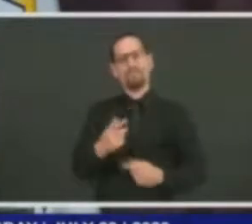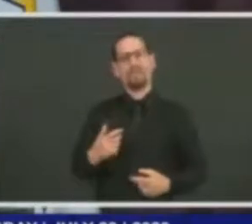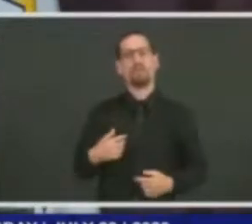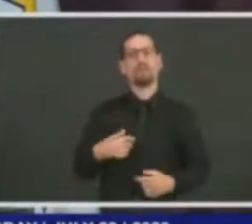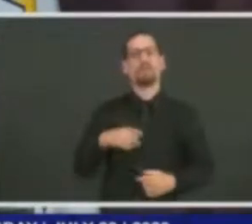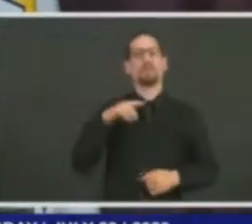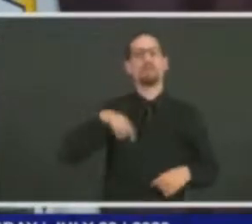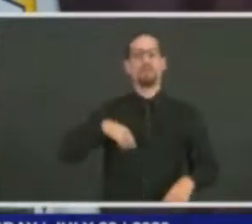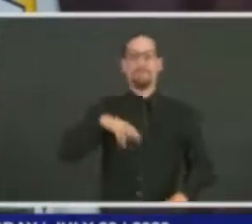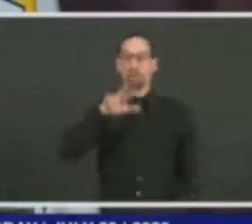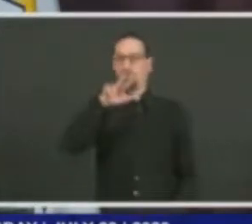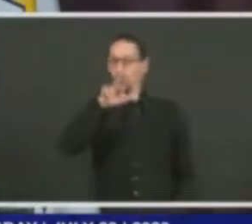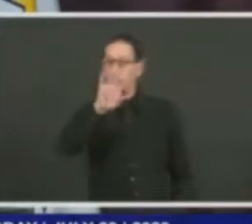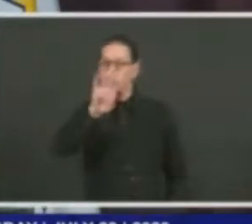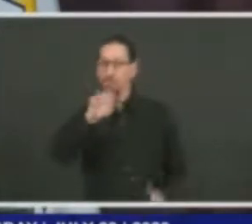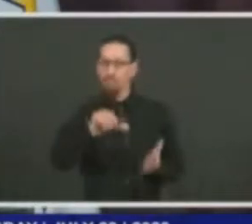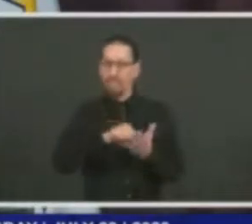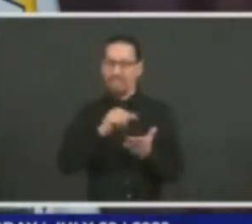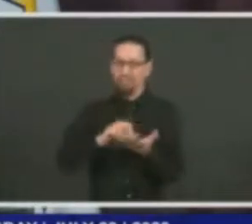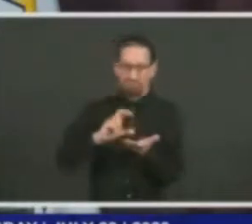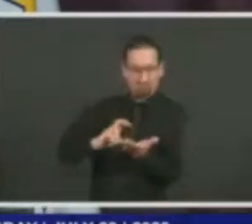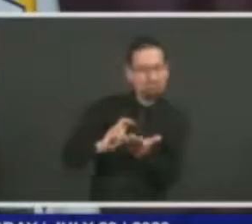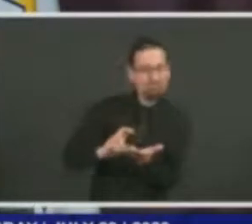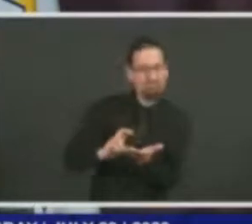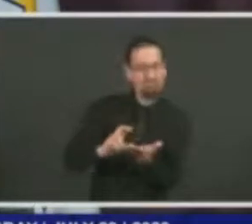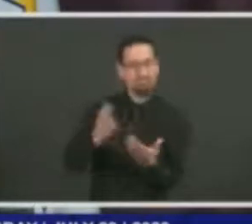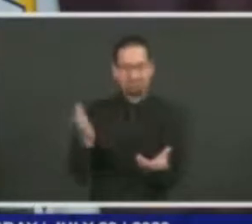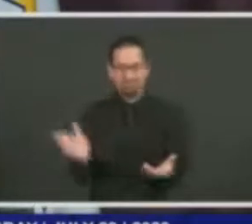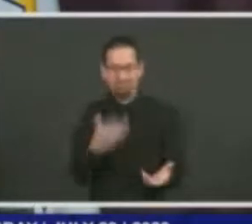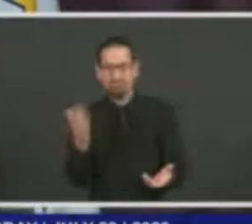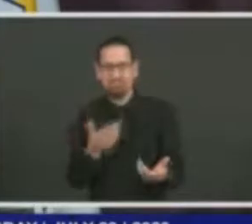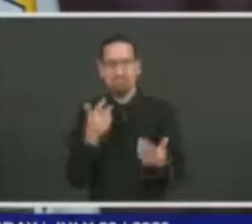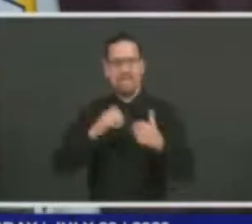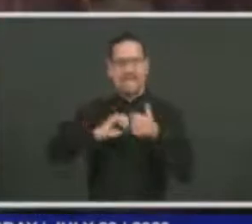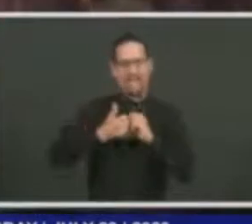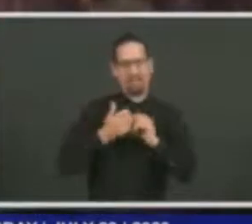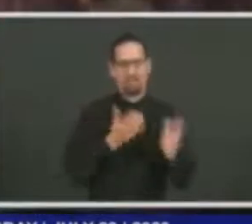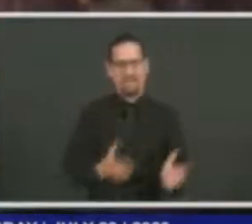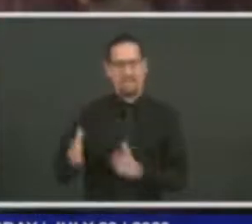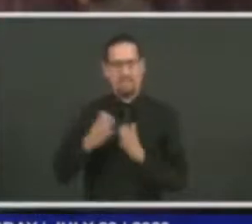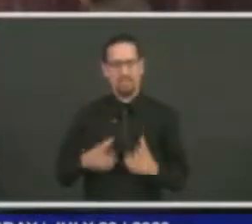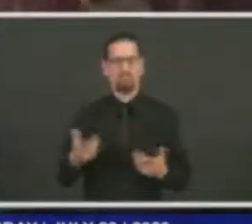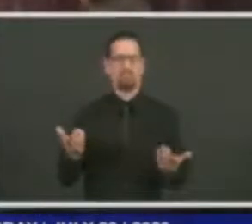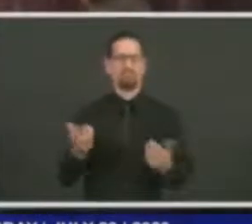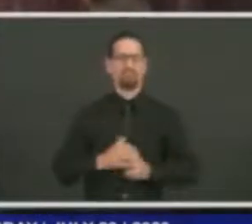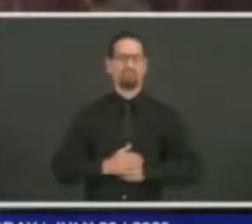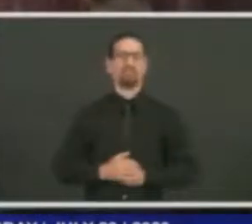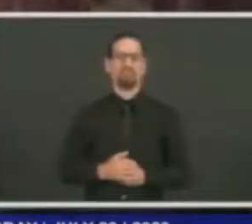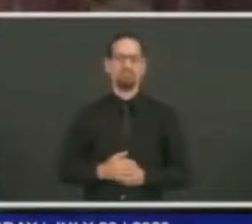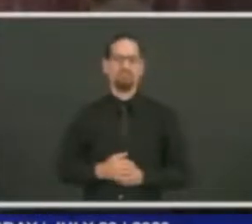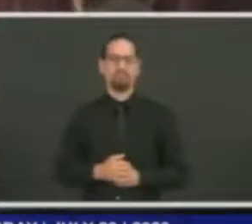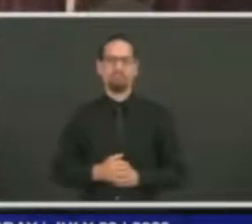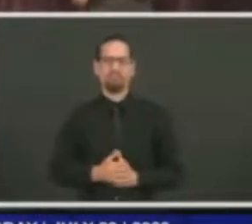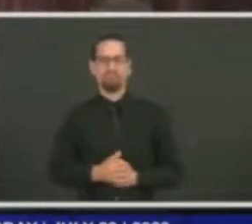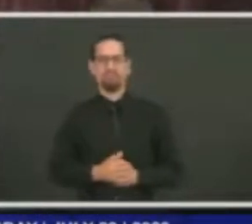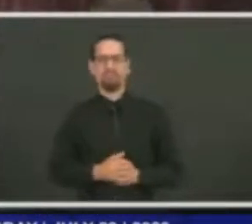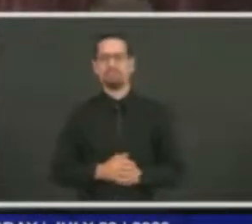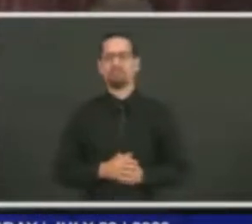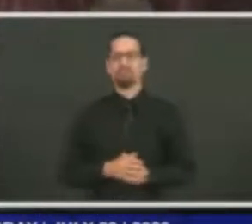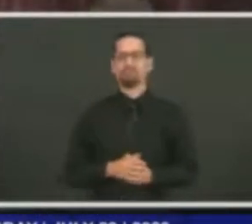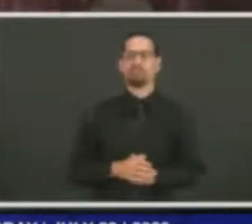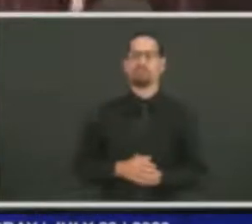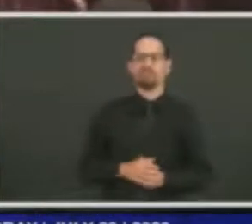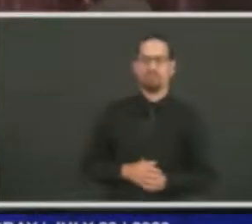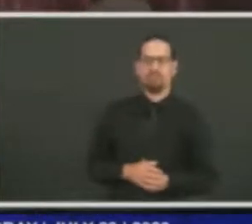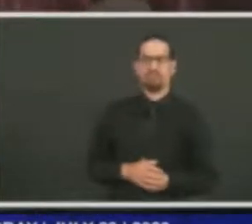and see what's possible and see if we can get the kids back in school. Scott, just one more question. I've heard from some